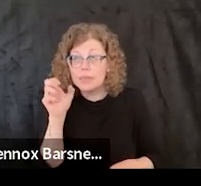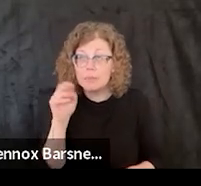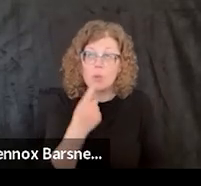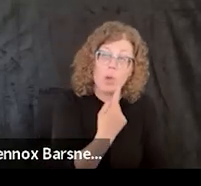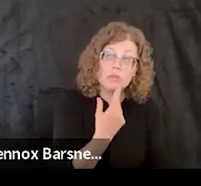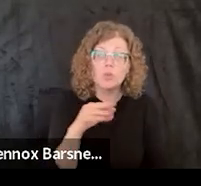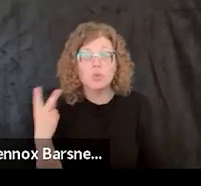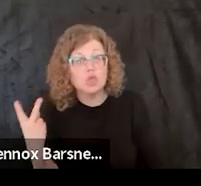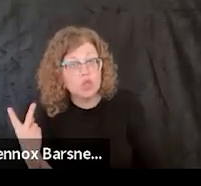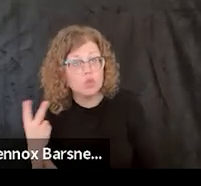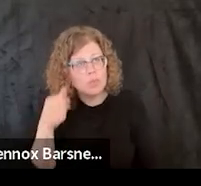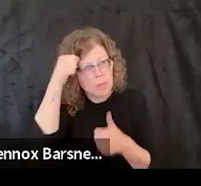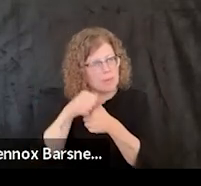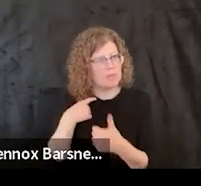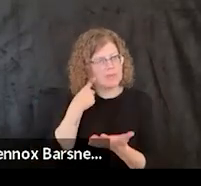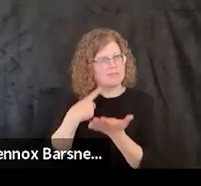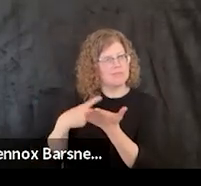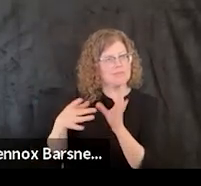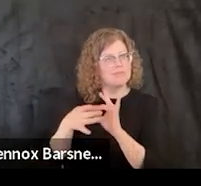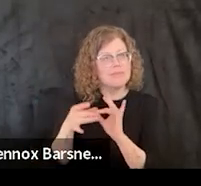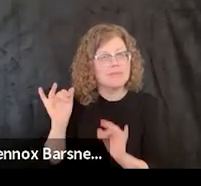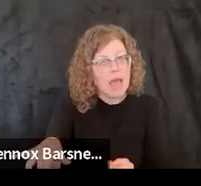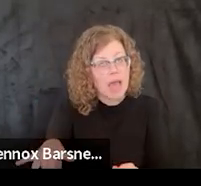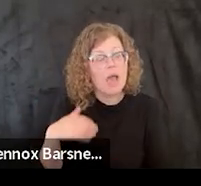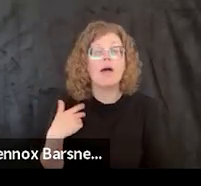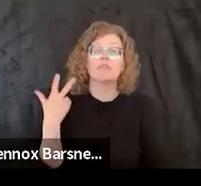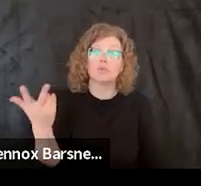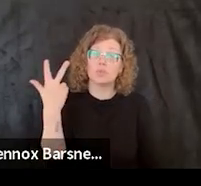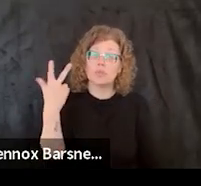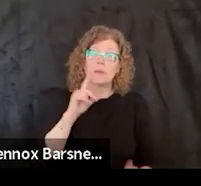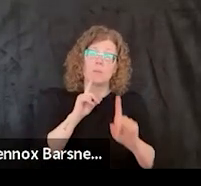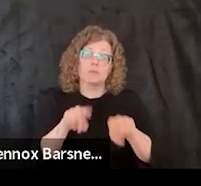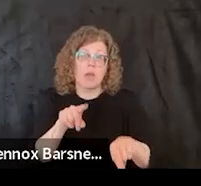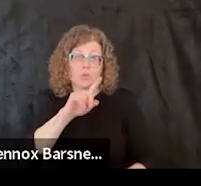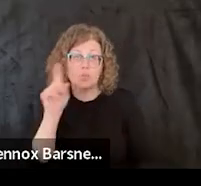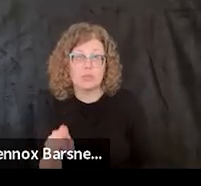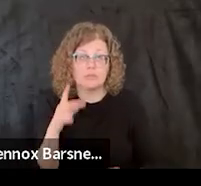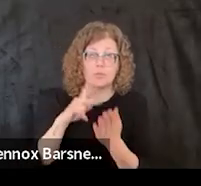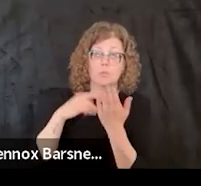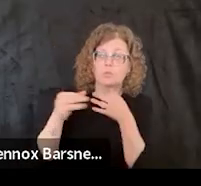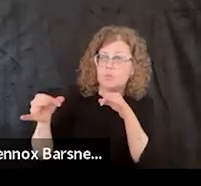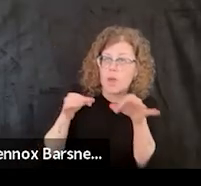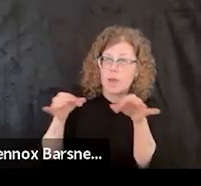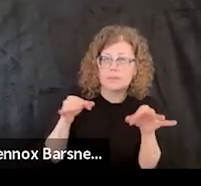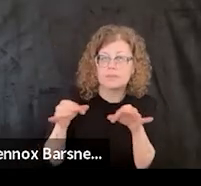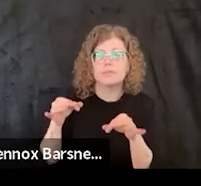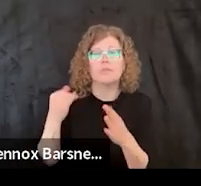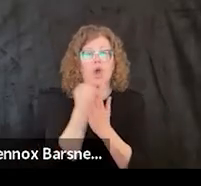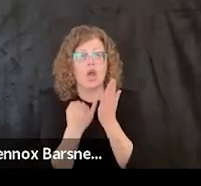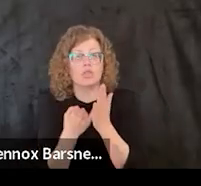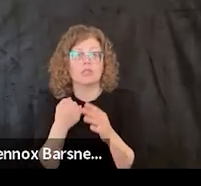There are also 3 written questions in the application: the project description, artistic impact, and community